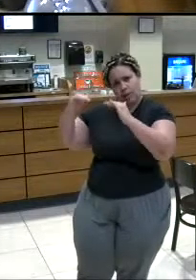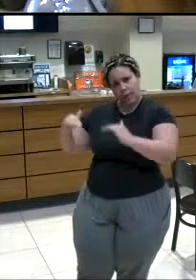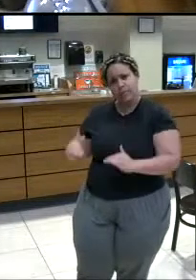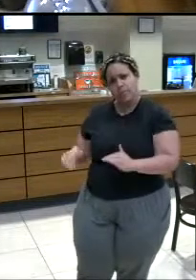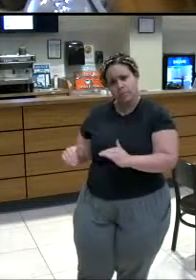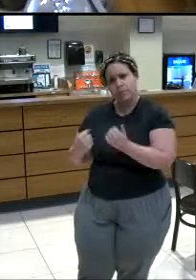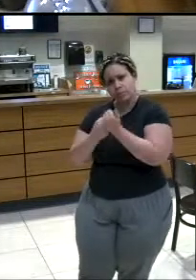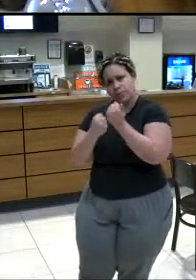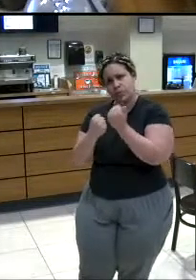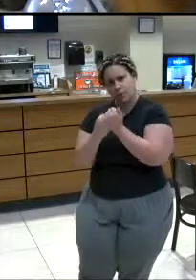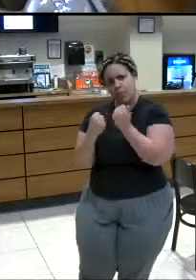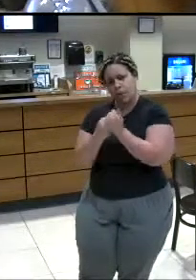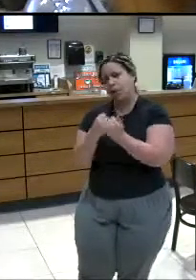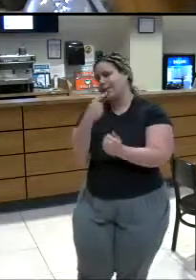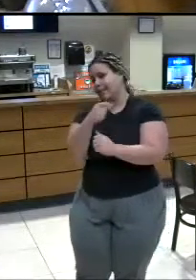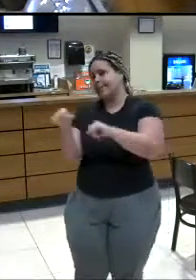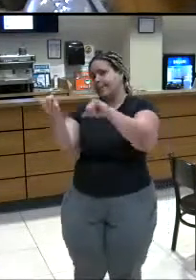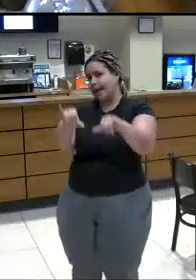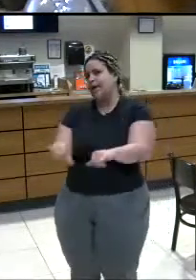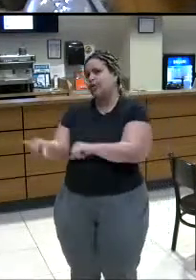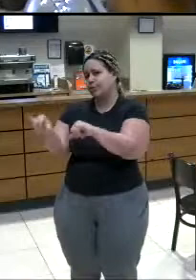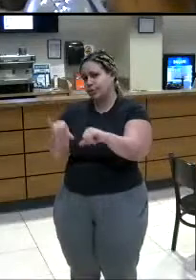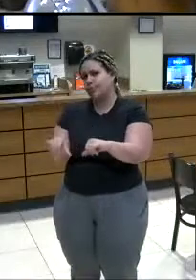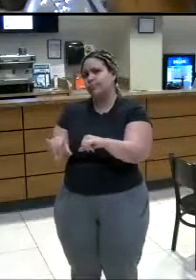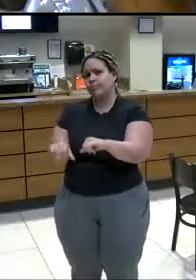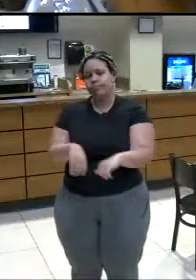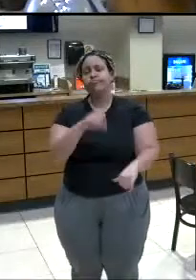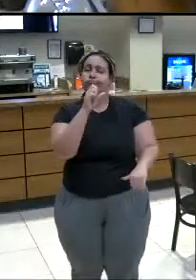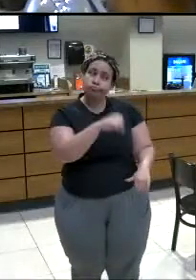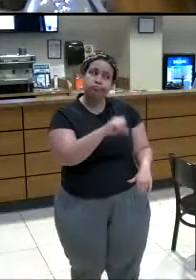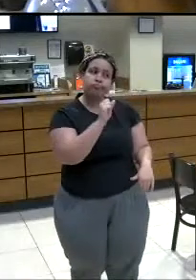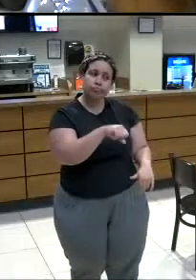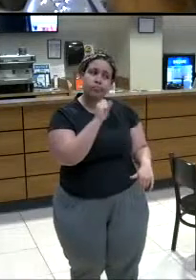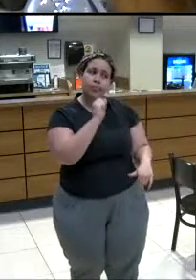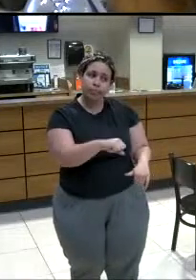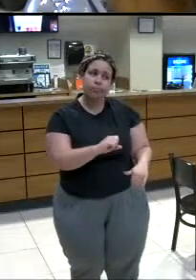these standardized. Yes. And really with